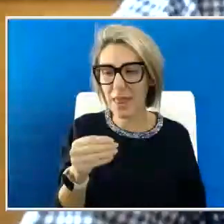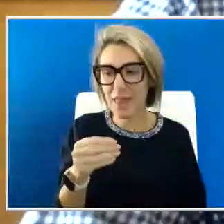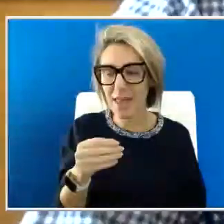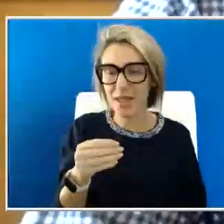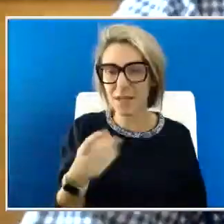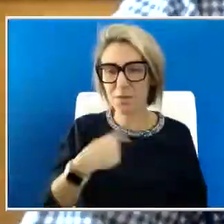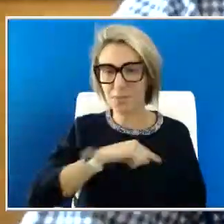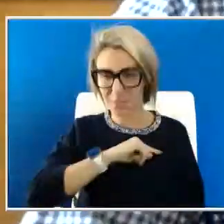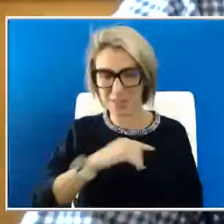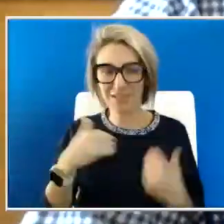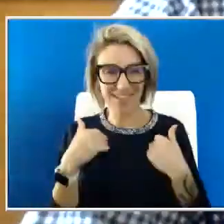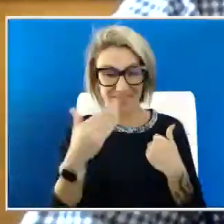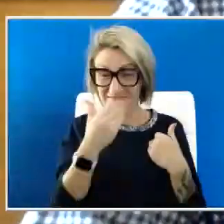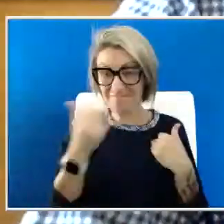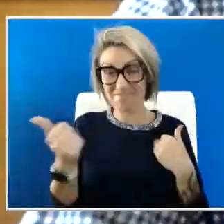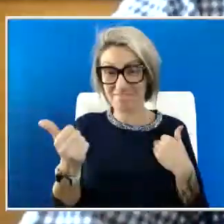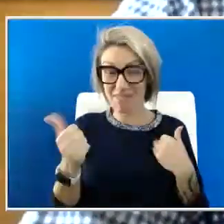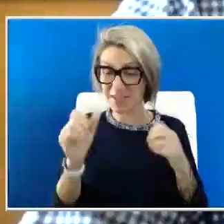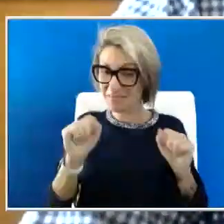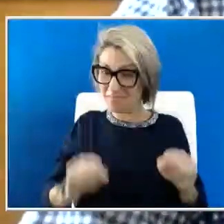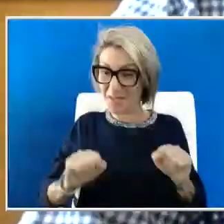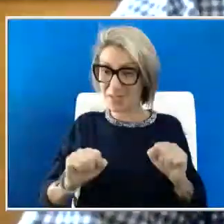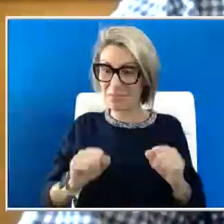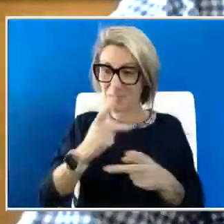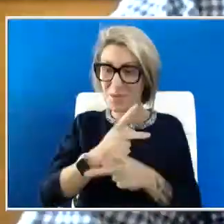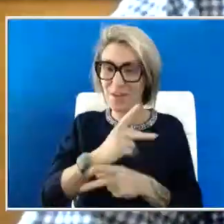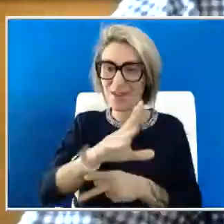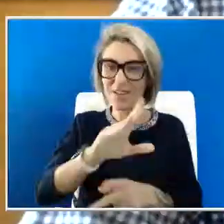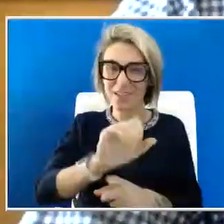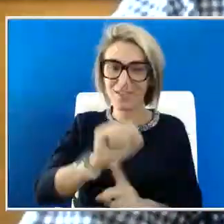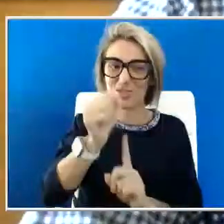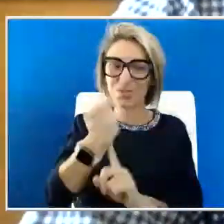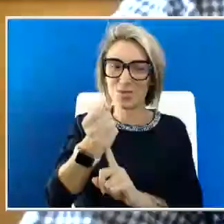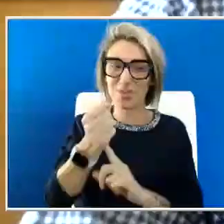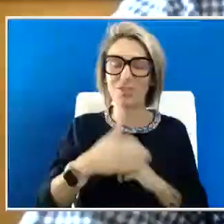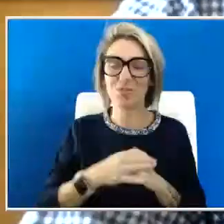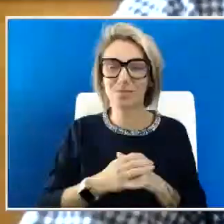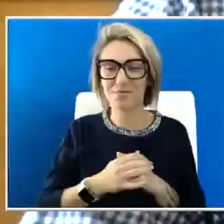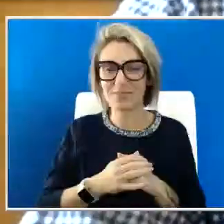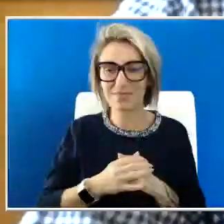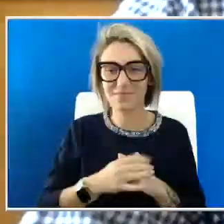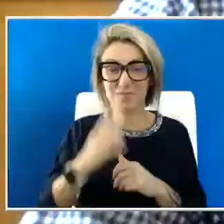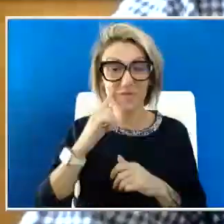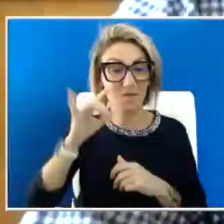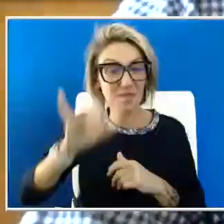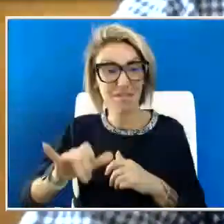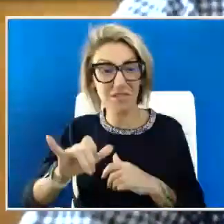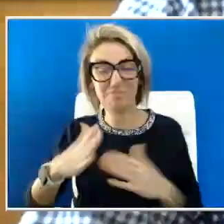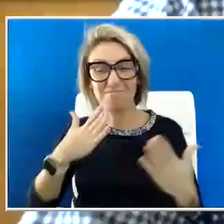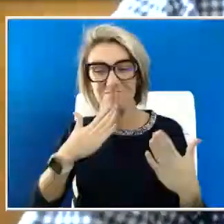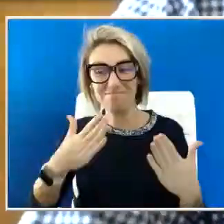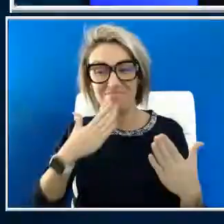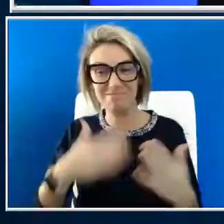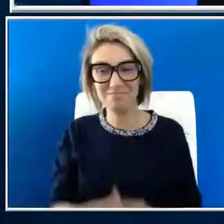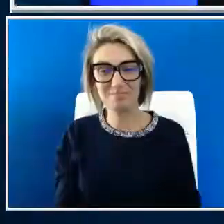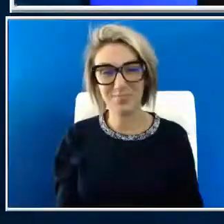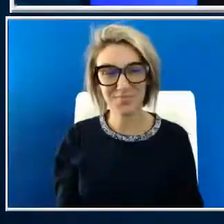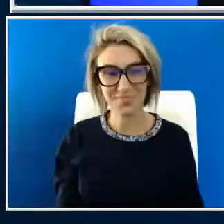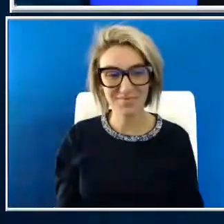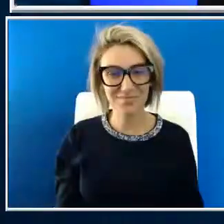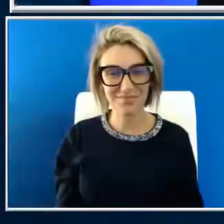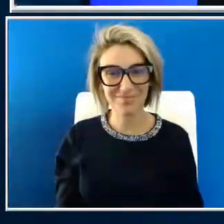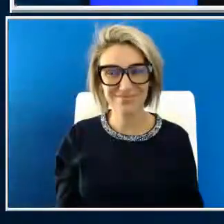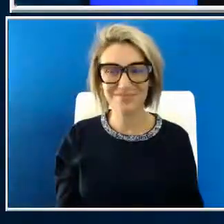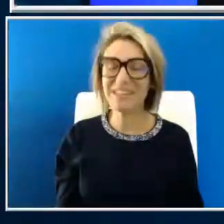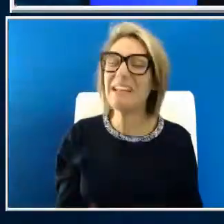ended up with the best possible care for his situation, and for that we're very thankful. Jean, Patrick,